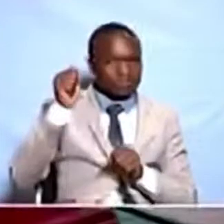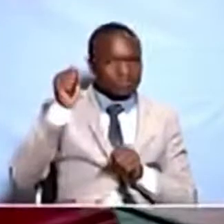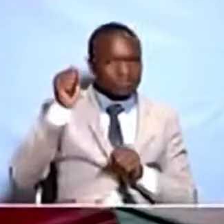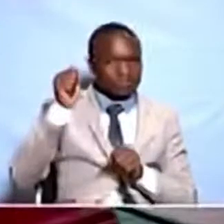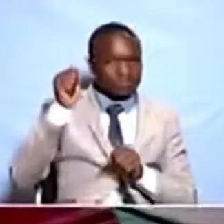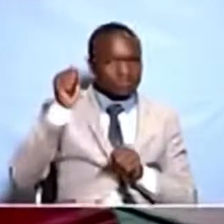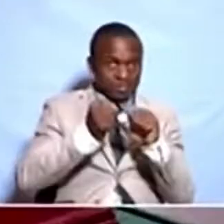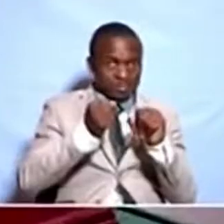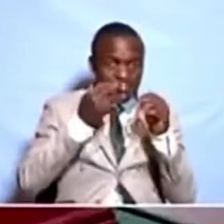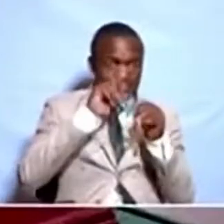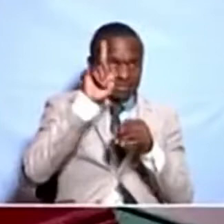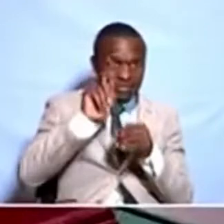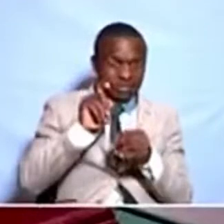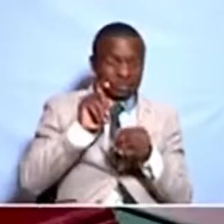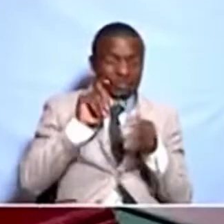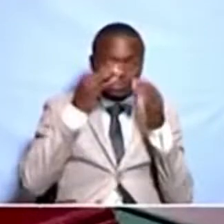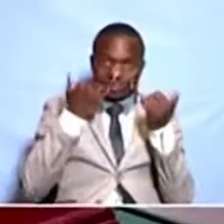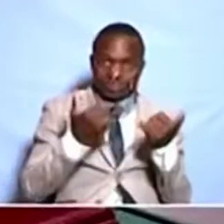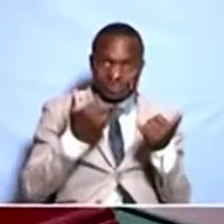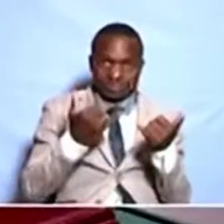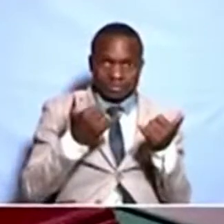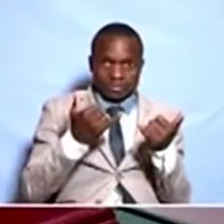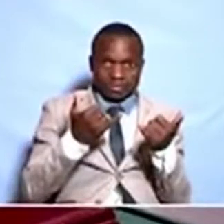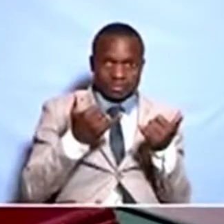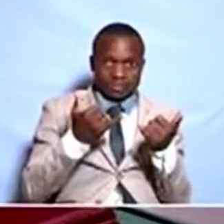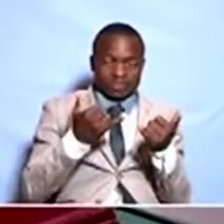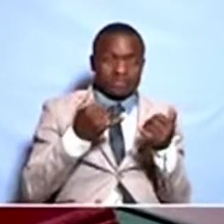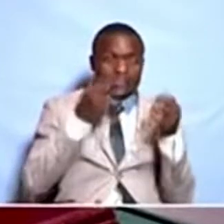there's on the Mount Kala.